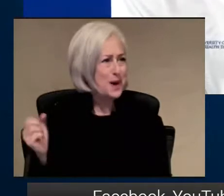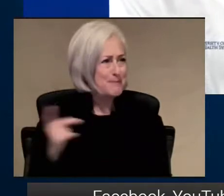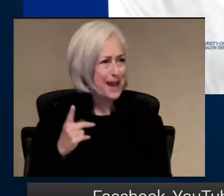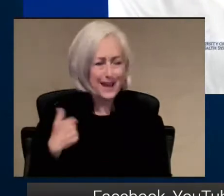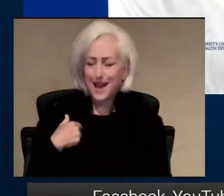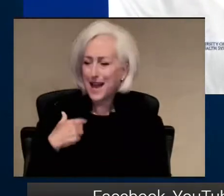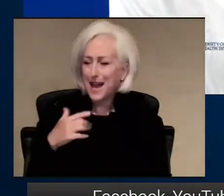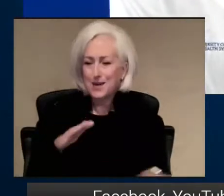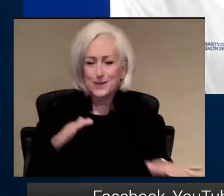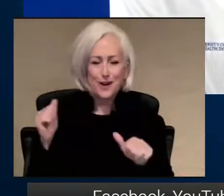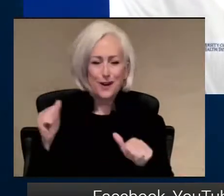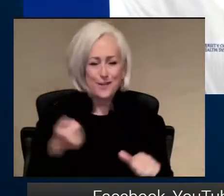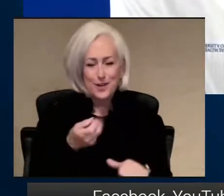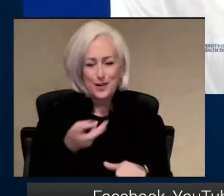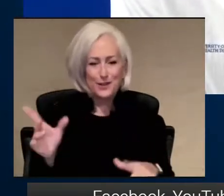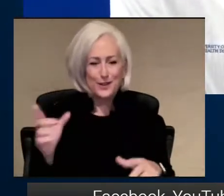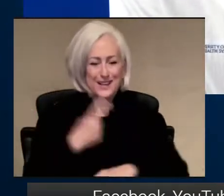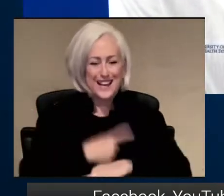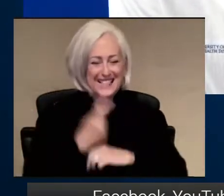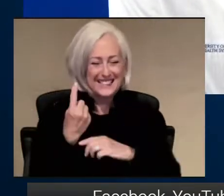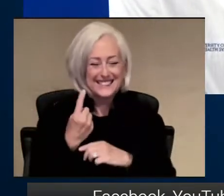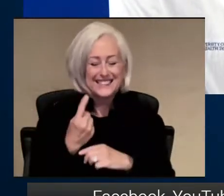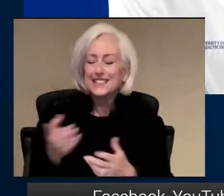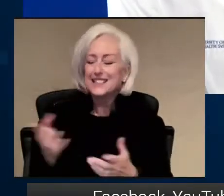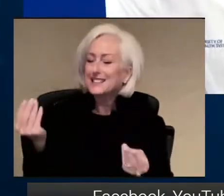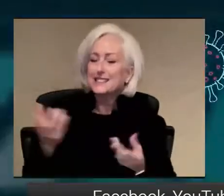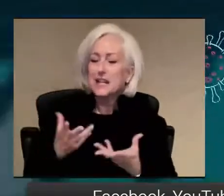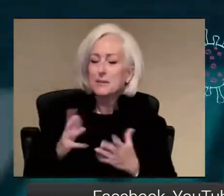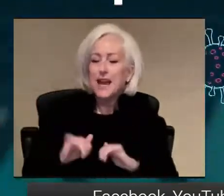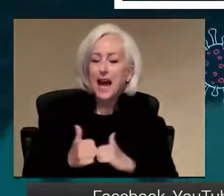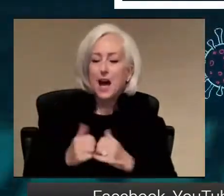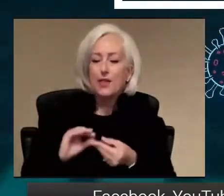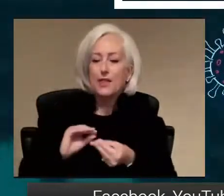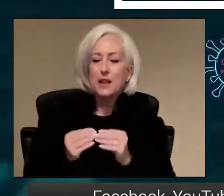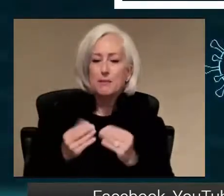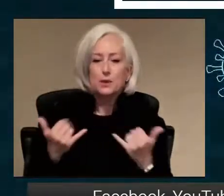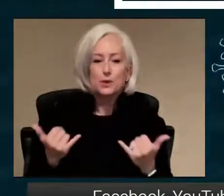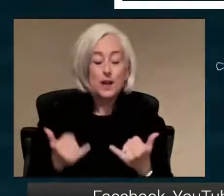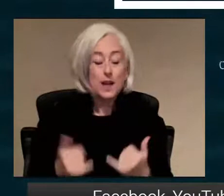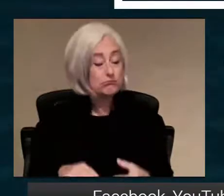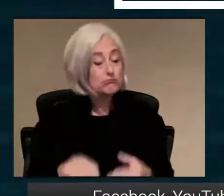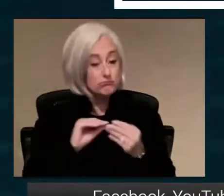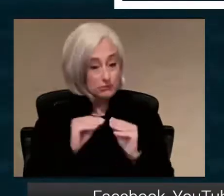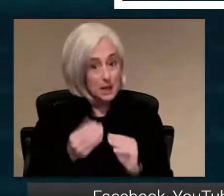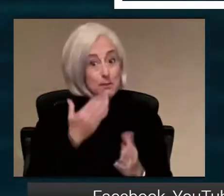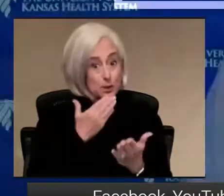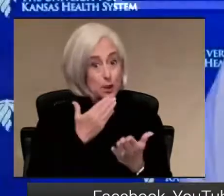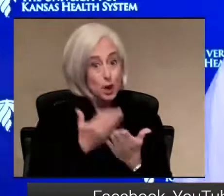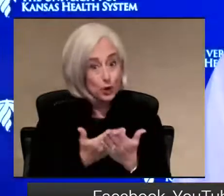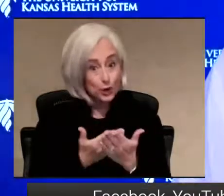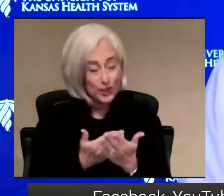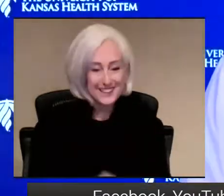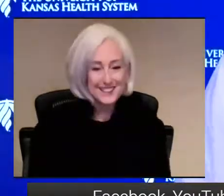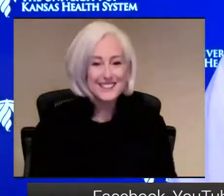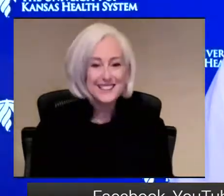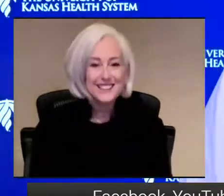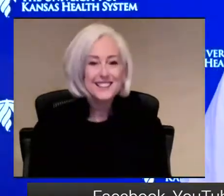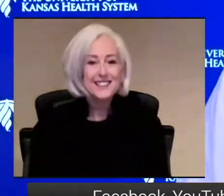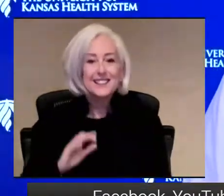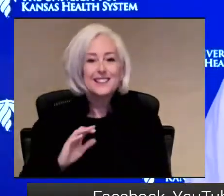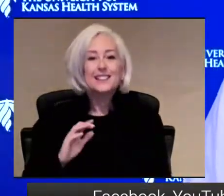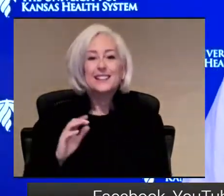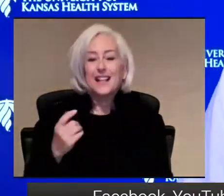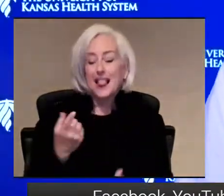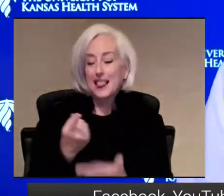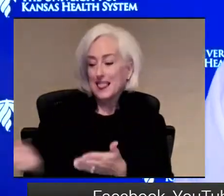while. Talk to me a little bit. How are the numbers this morning? Yeah, numbers are good. Again, Steve, as you know, we've changed our. Last week we went